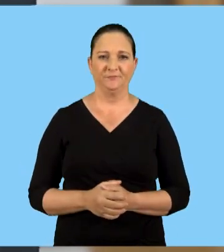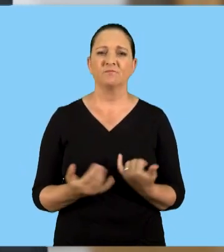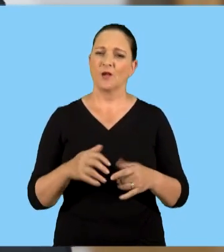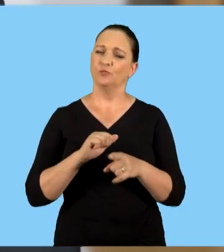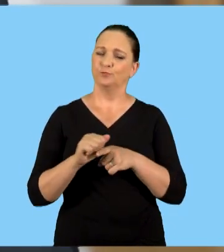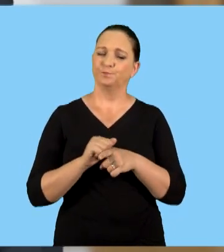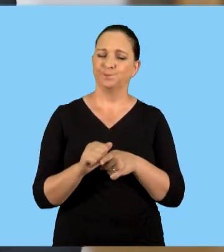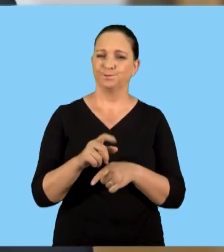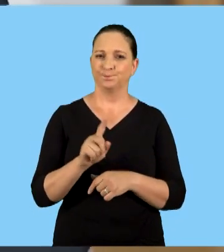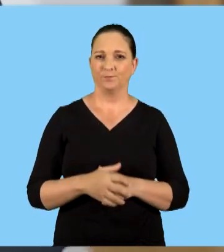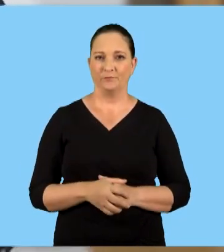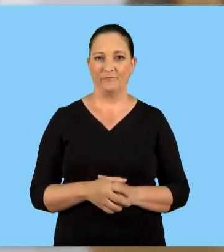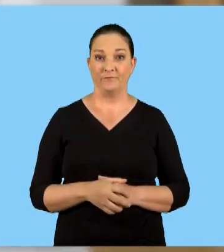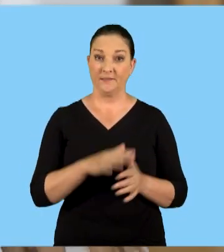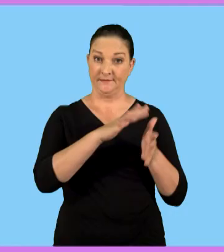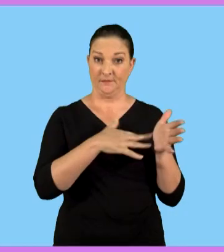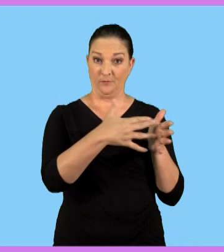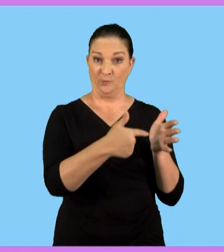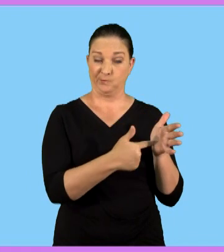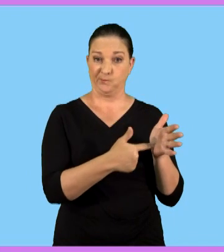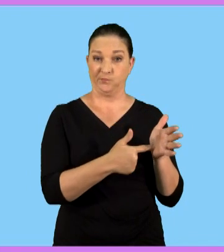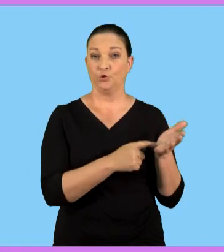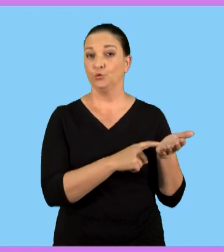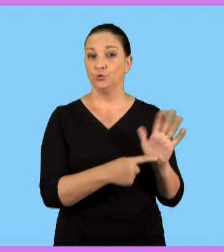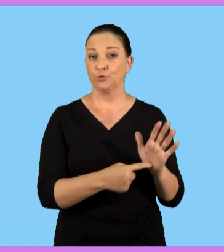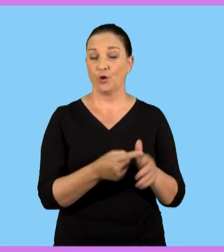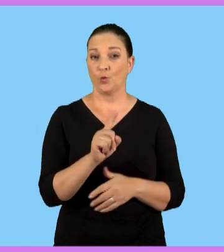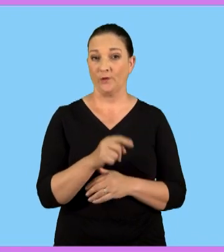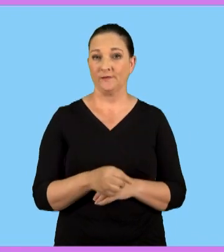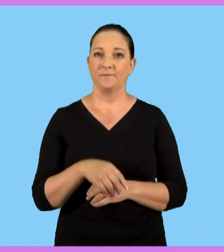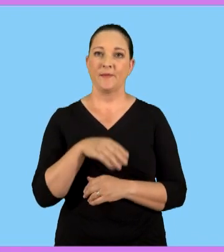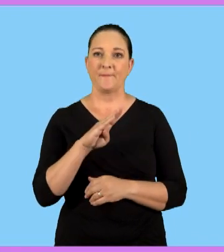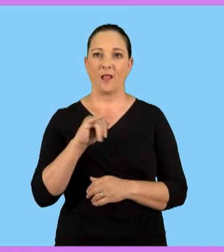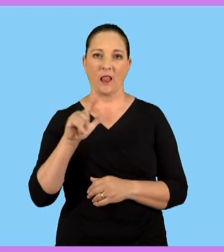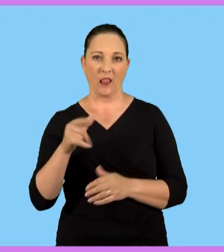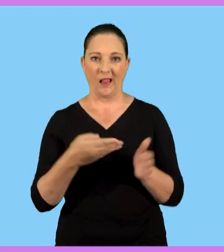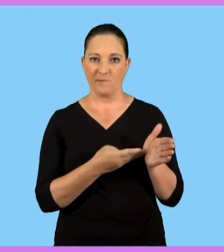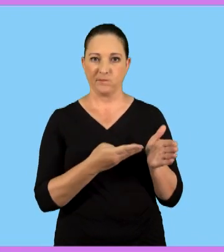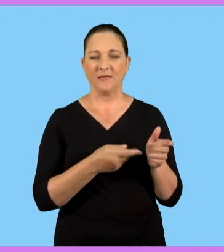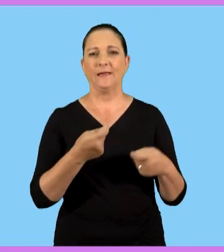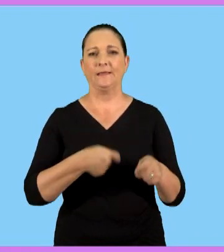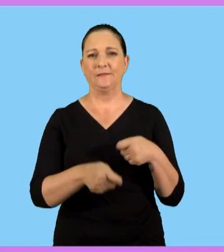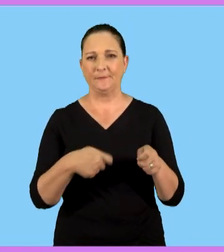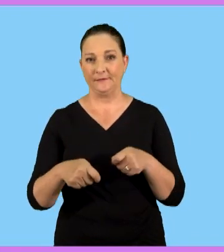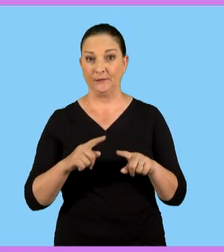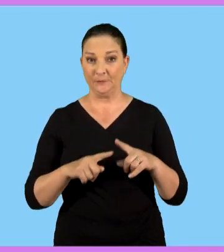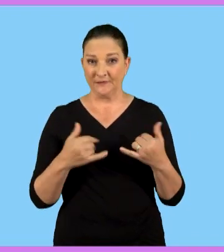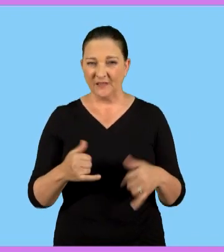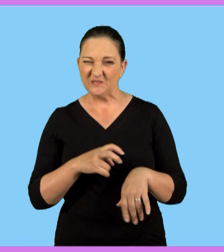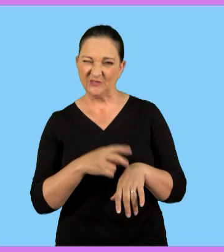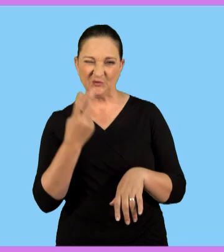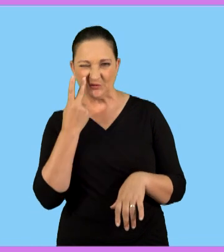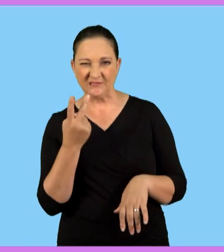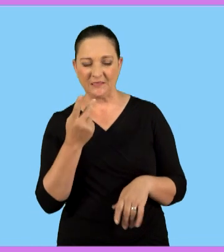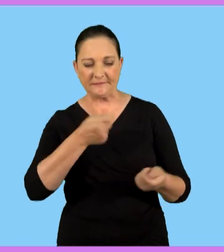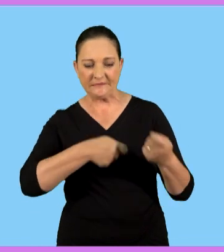Here's some practice. The table below shows Bill's expenses. Tick the appropriate column to identify